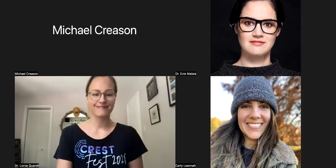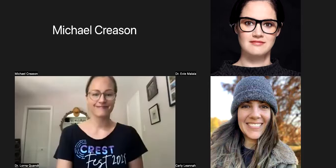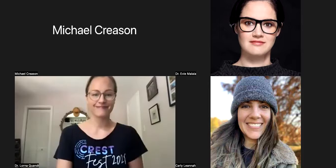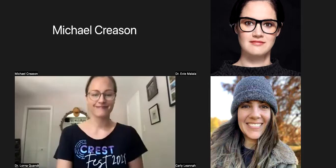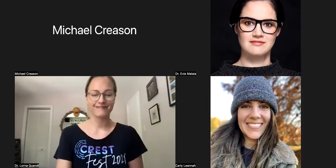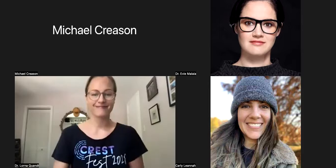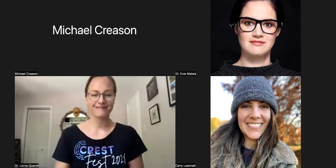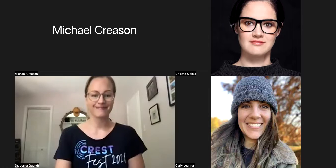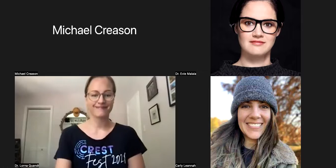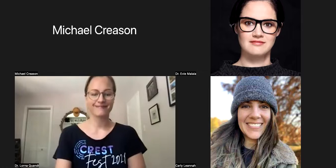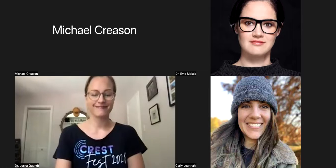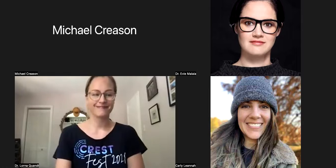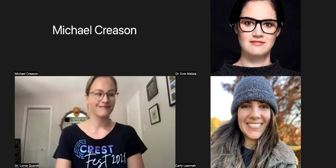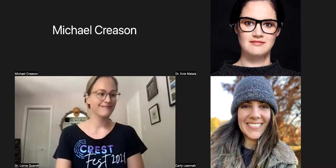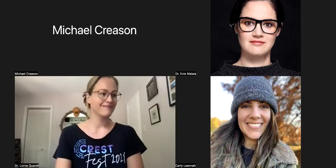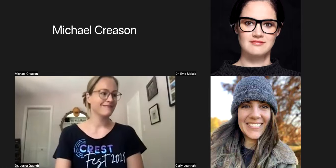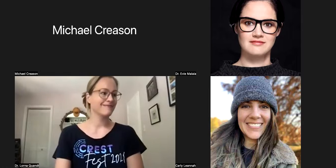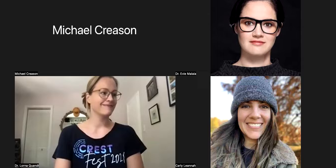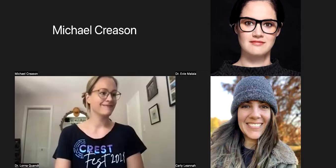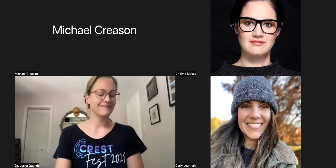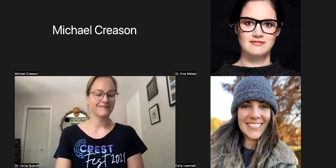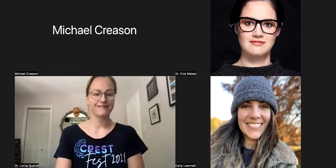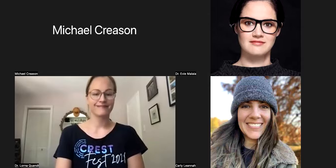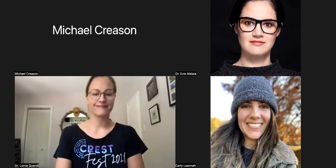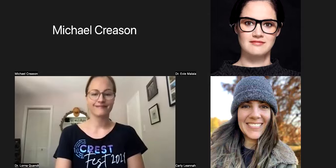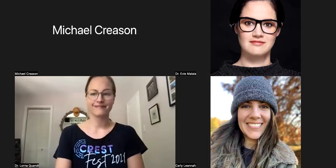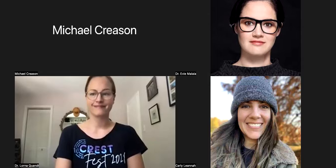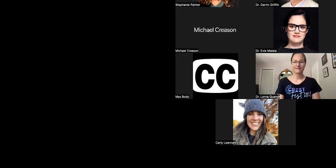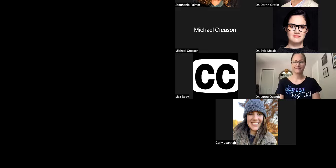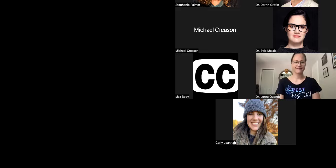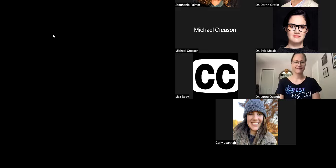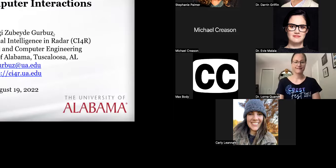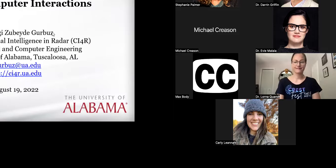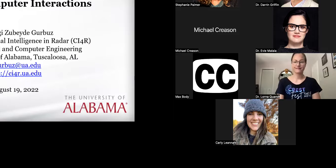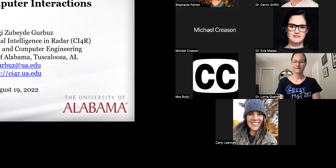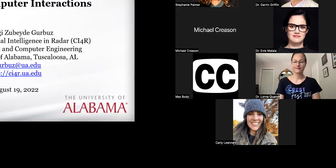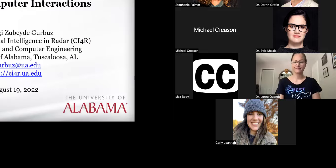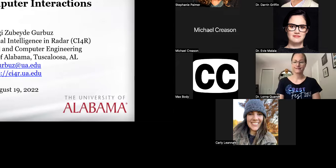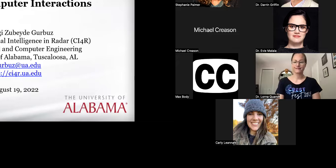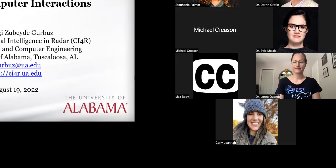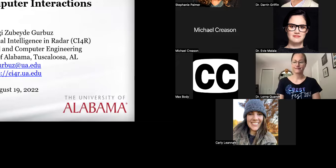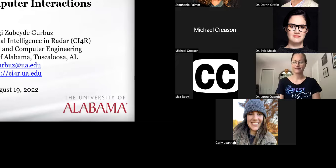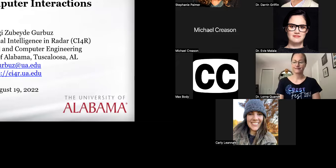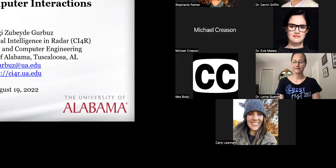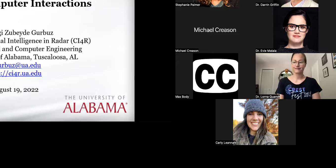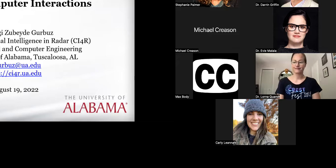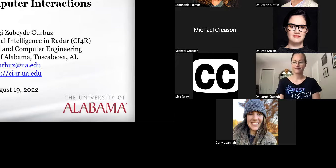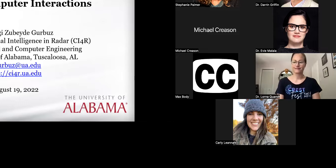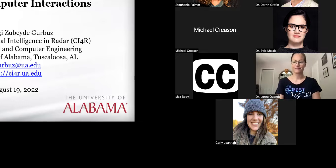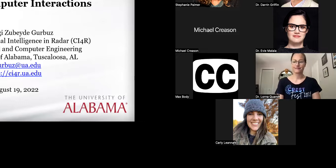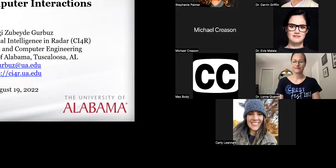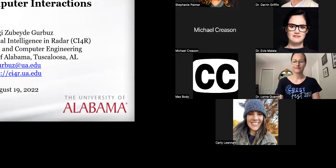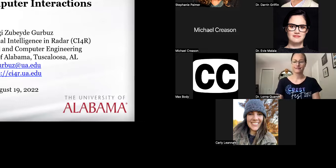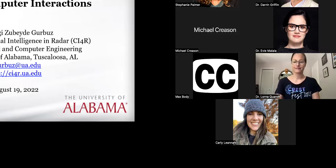Thank you very much for inviting me. I'm similarly very excited to be able to present to this group and to learn from you and hear your